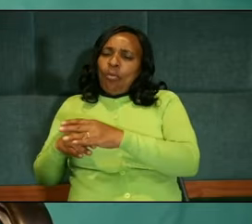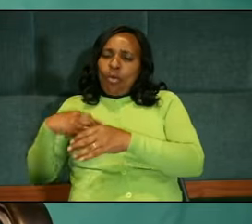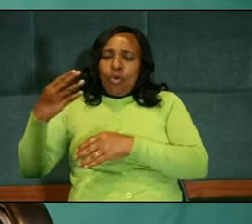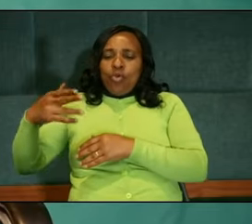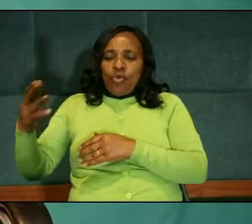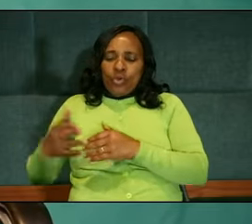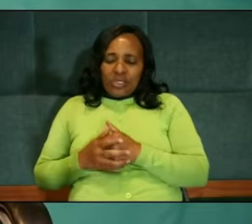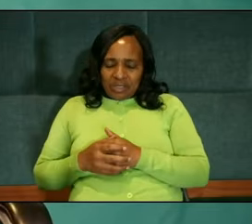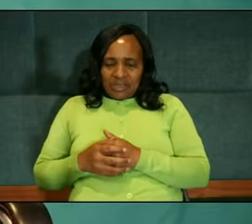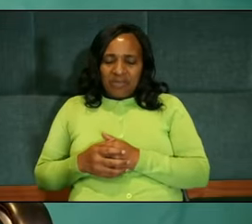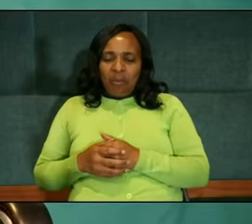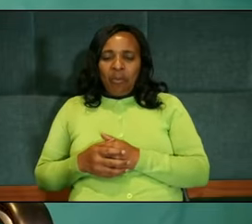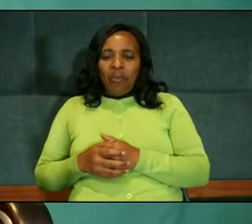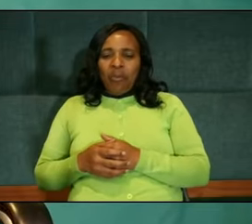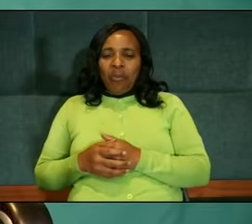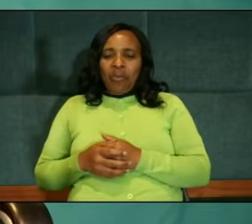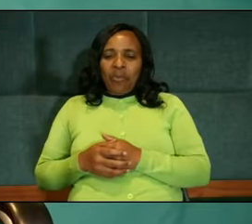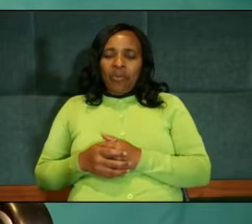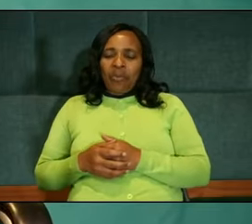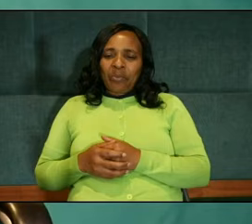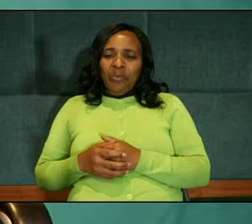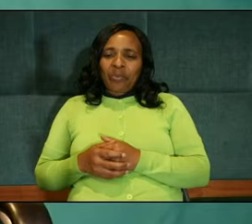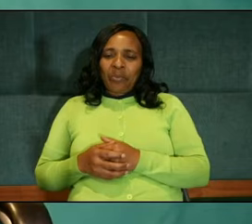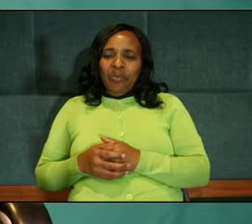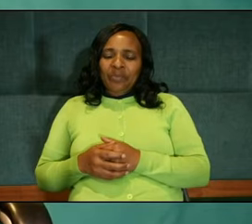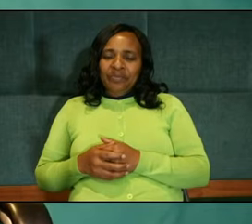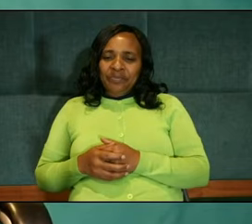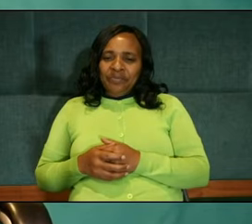to backfire me. Yeah, true.